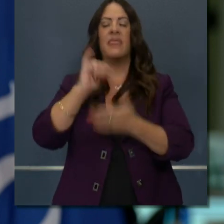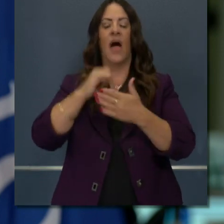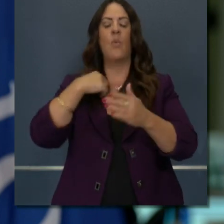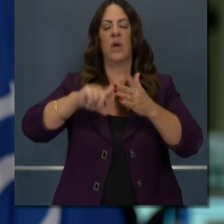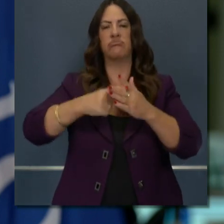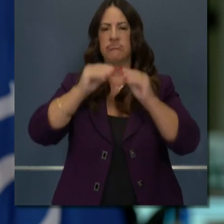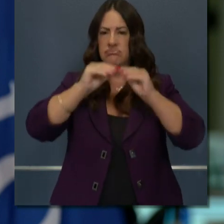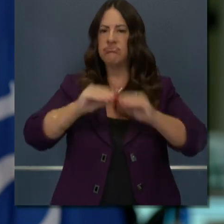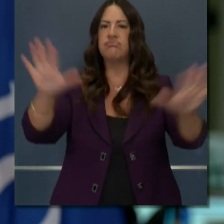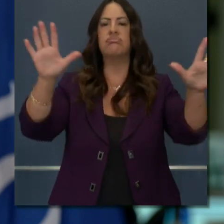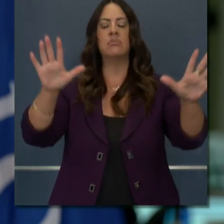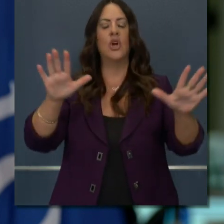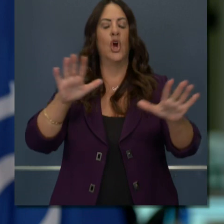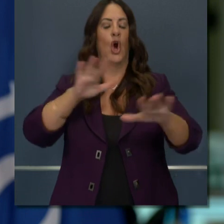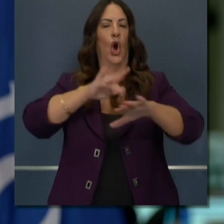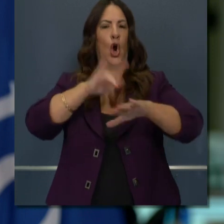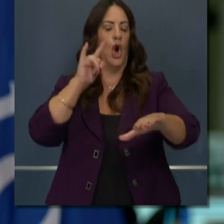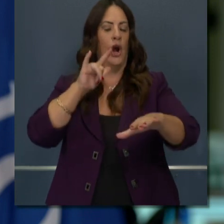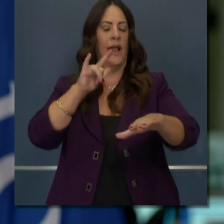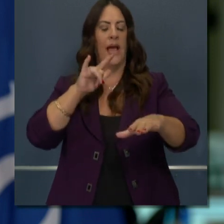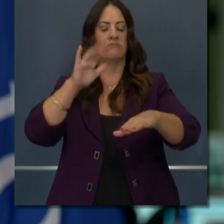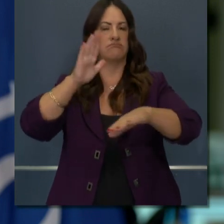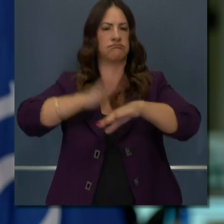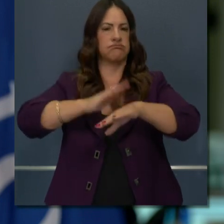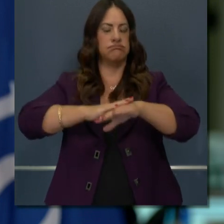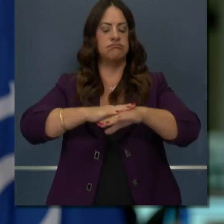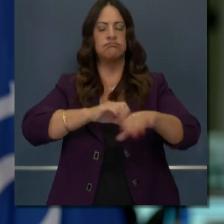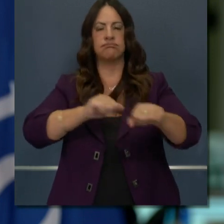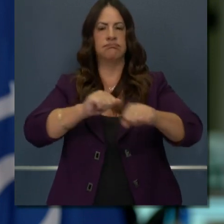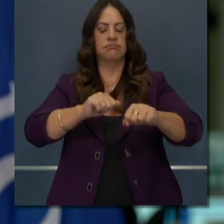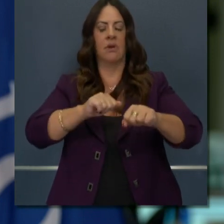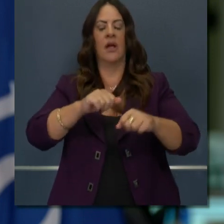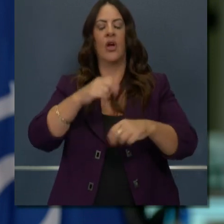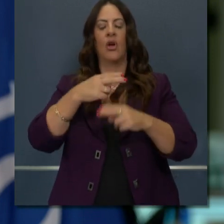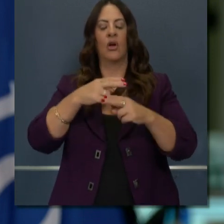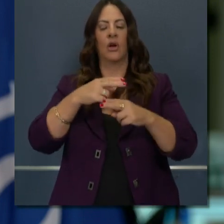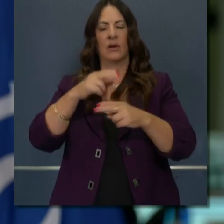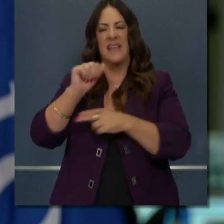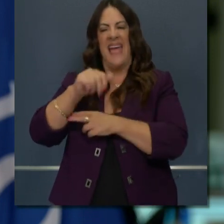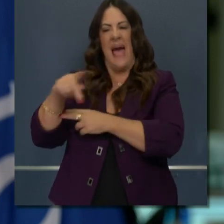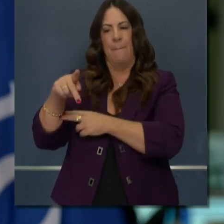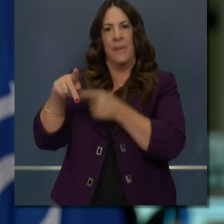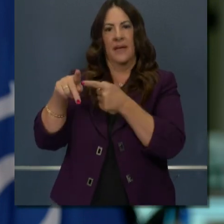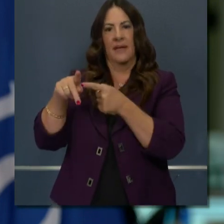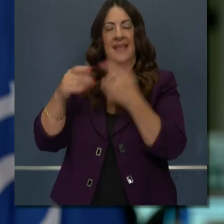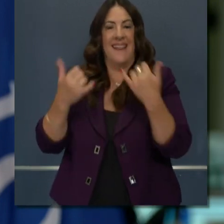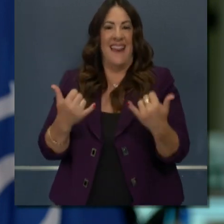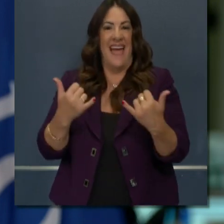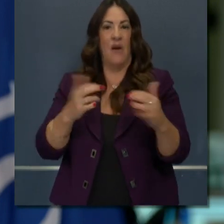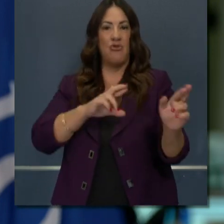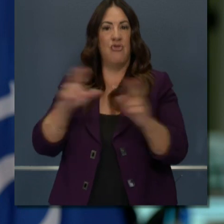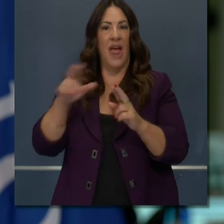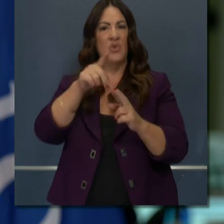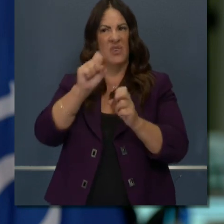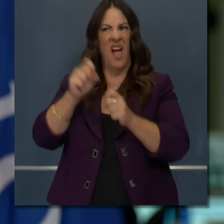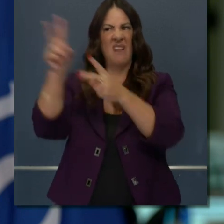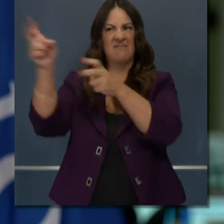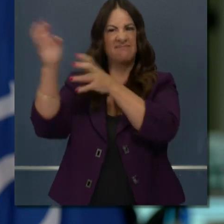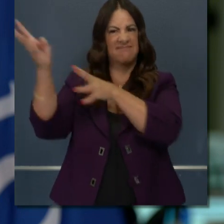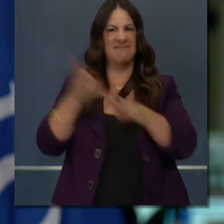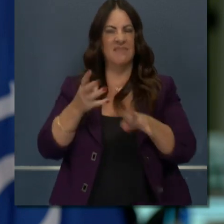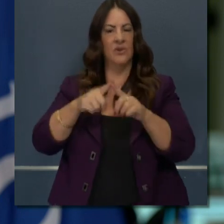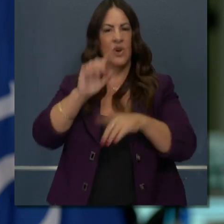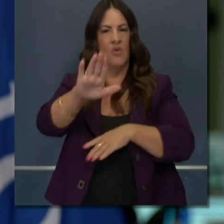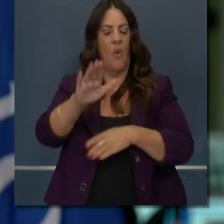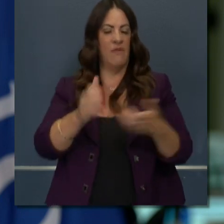earthquake early warning application called MyShake. And that is one of the tools that is in place now for you today to get